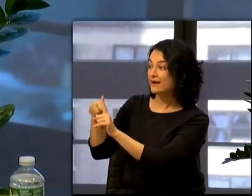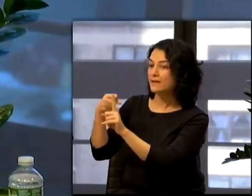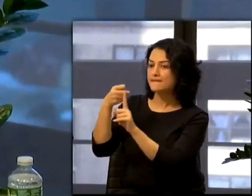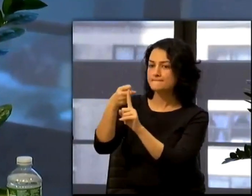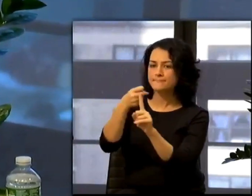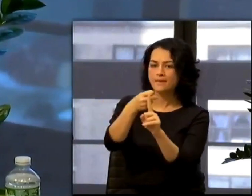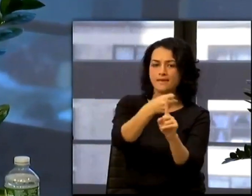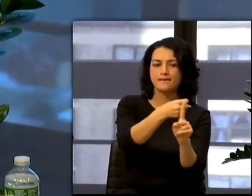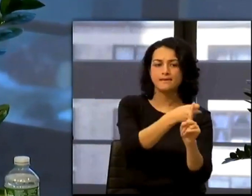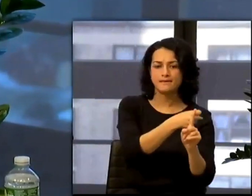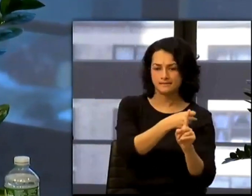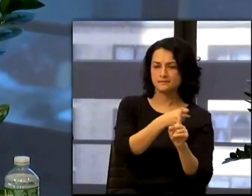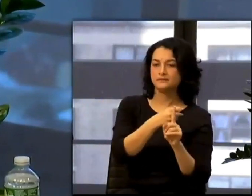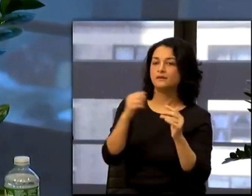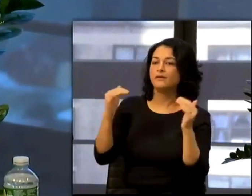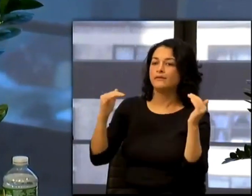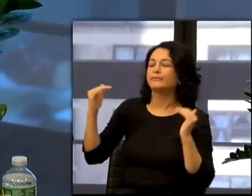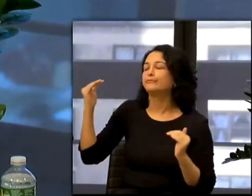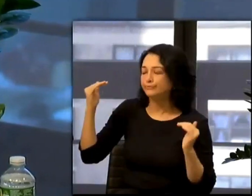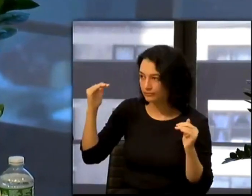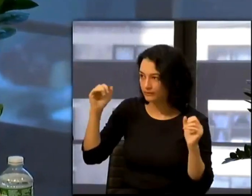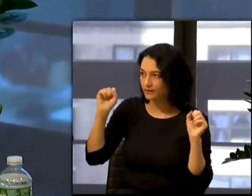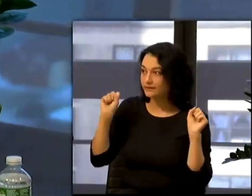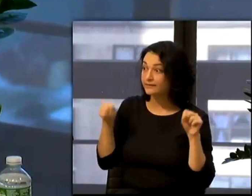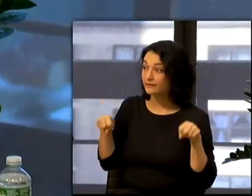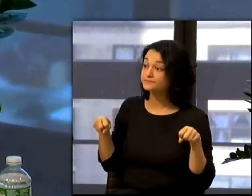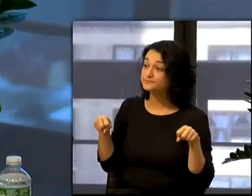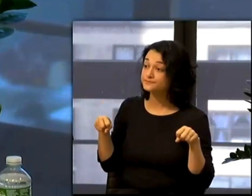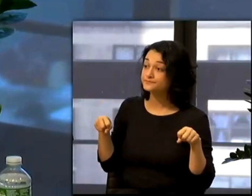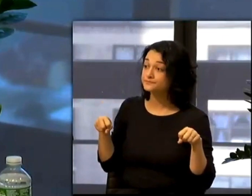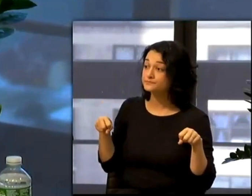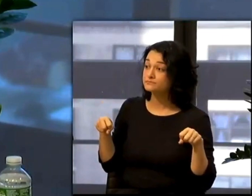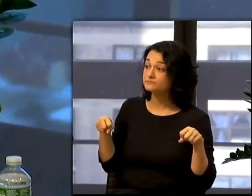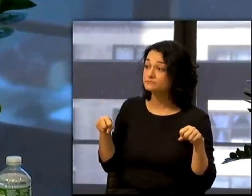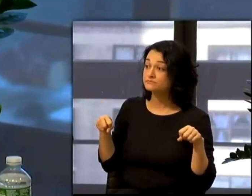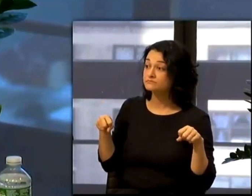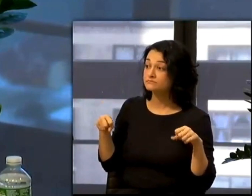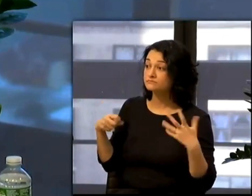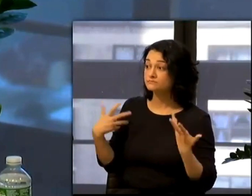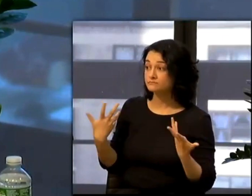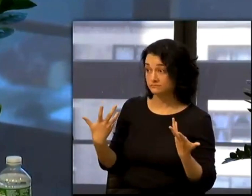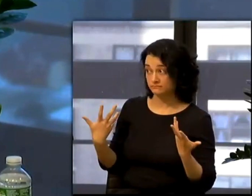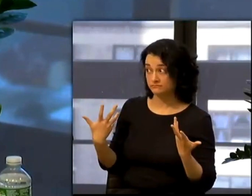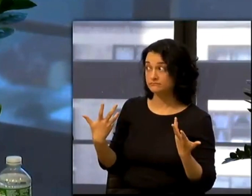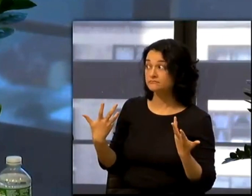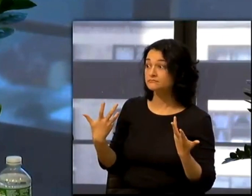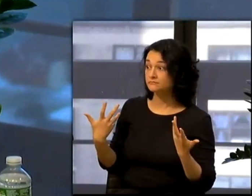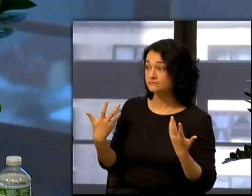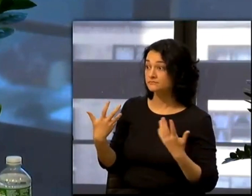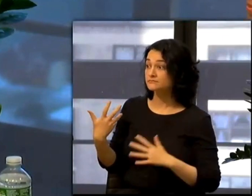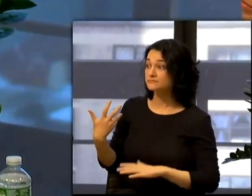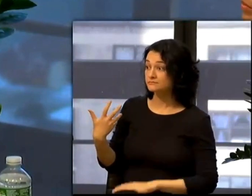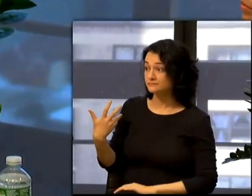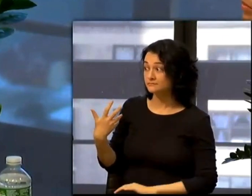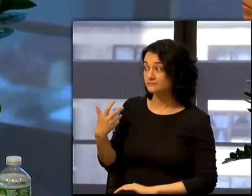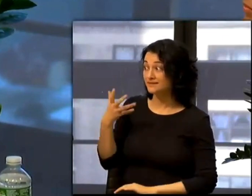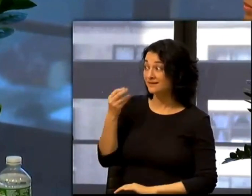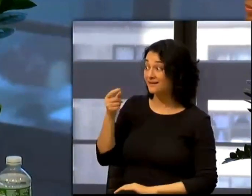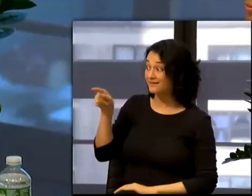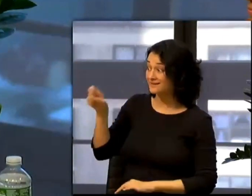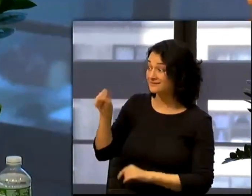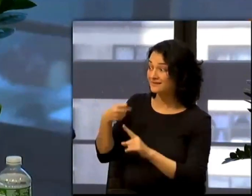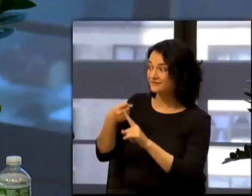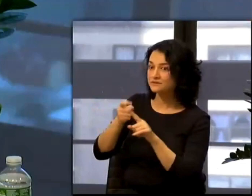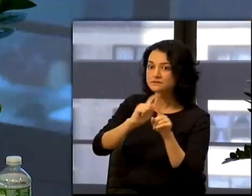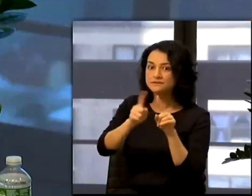marginalized people from multiple identities have suffered over their entire lifetime in